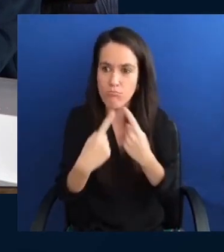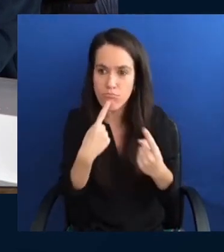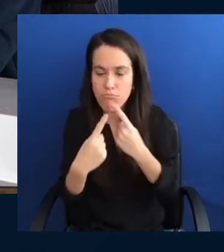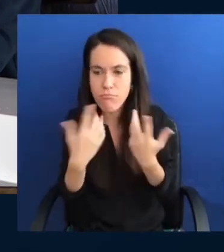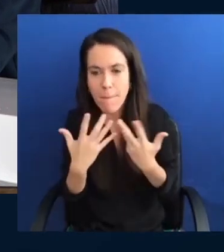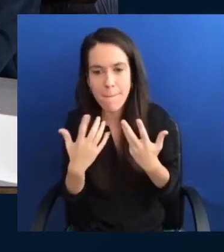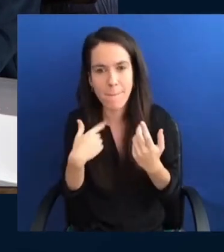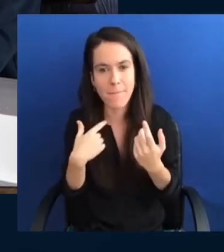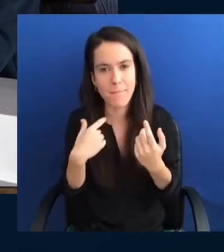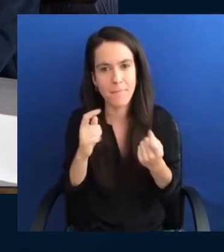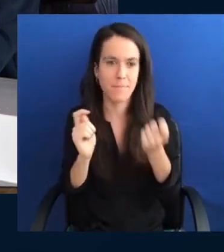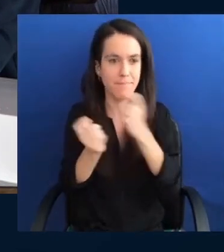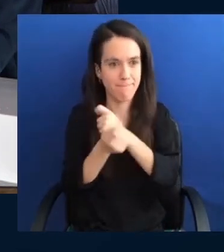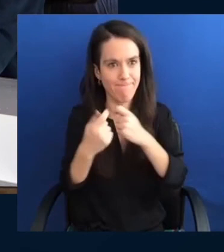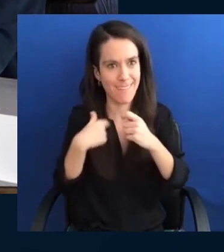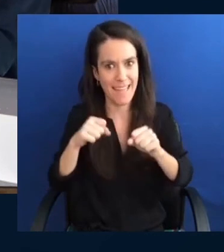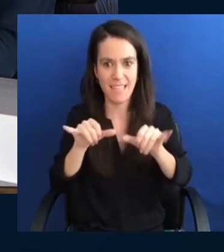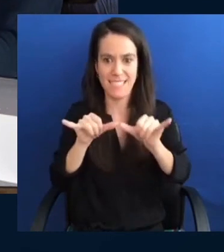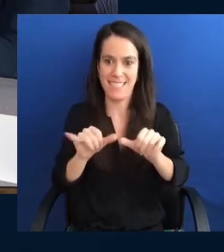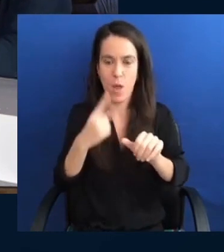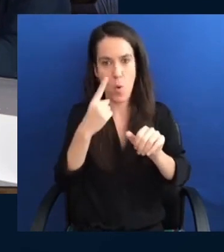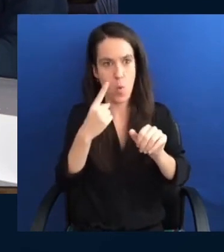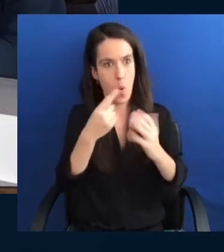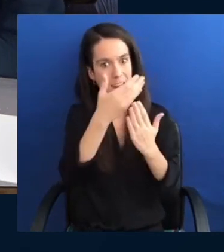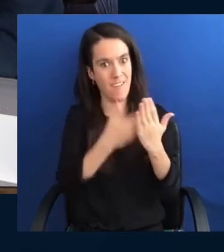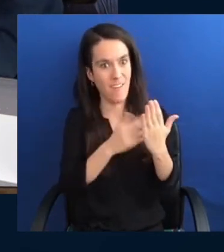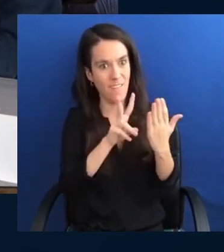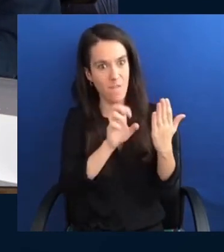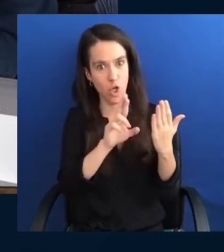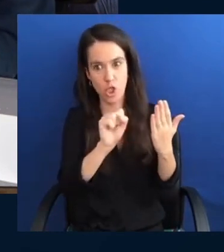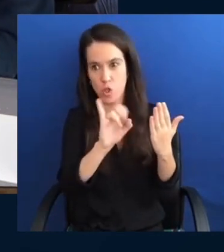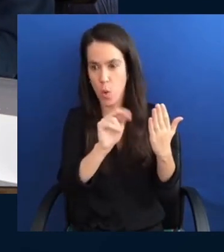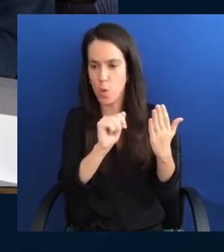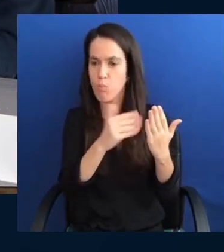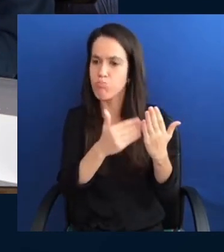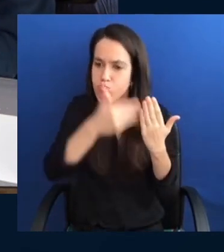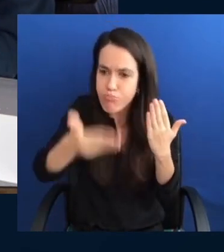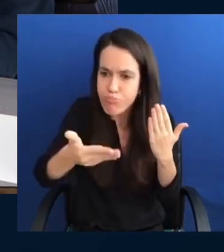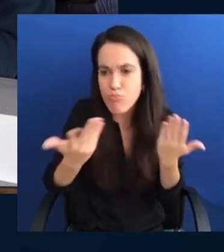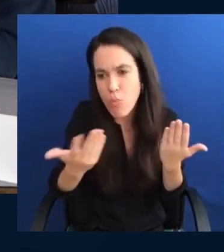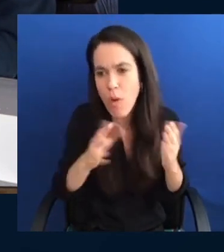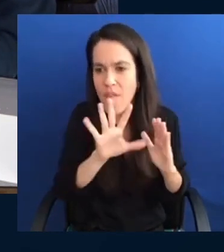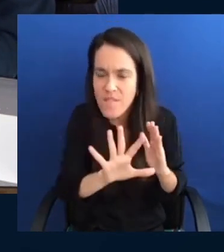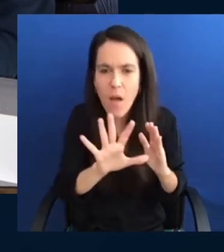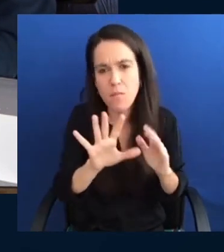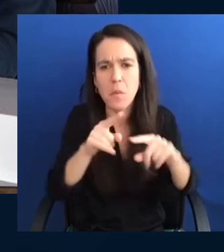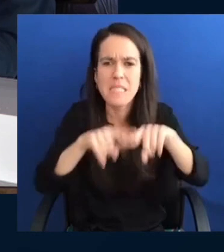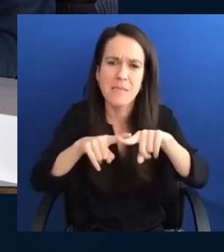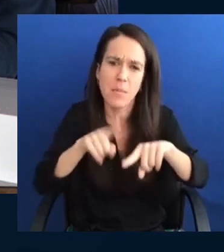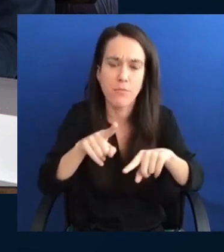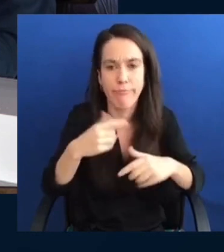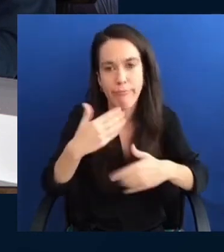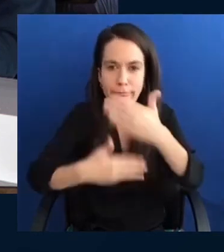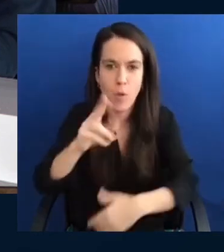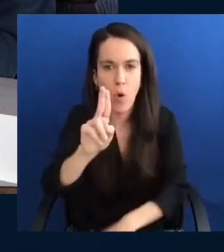does LTSs, so you can stay on one version of .NET or .NET 5 or whatever, and have that along with an Umbraco